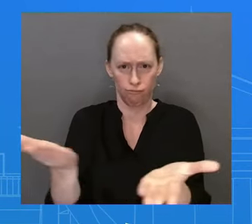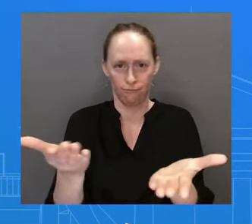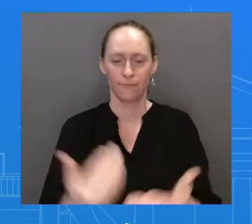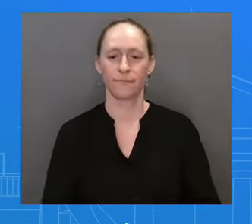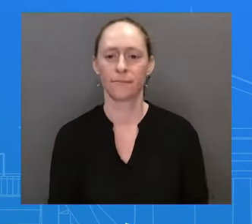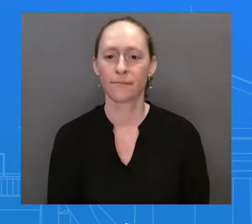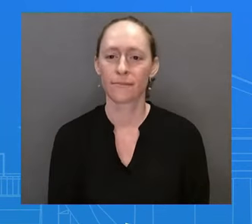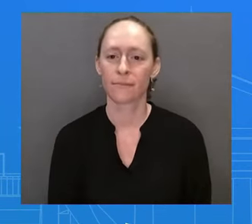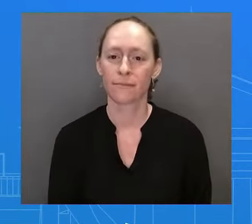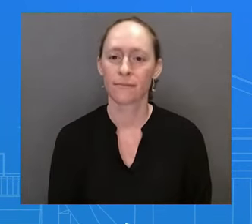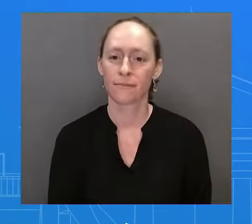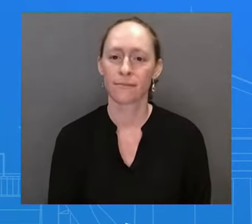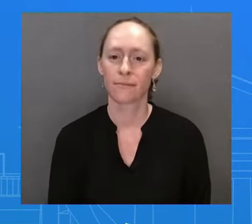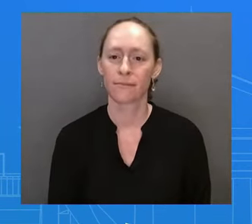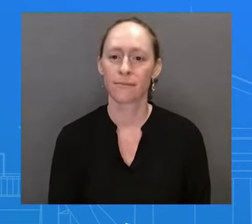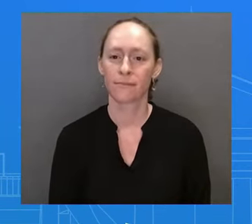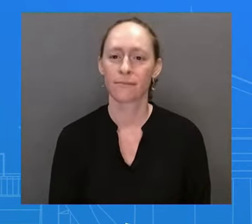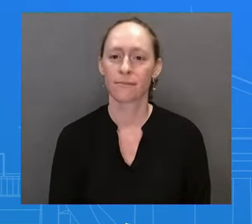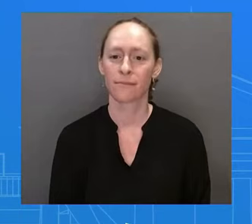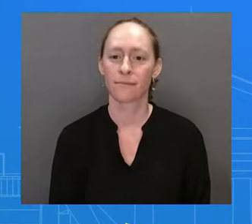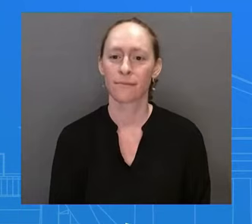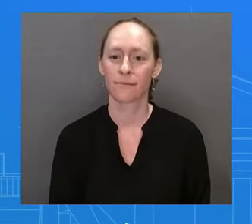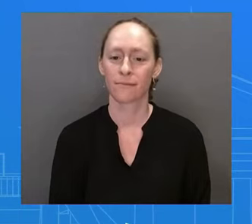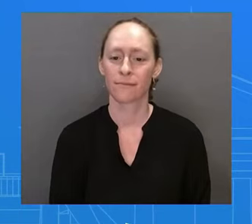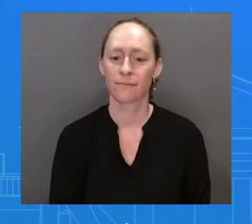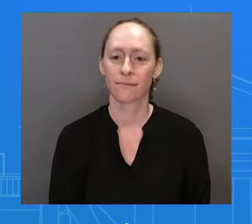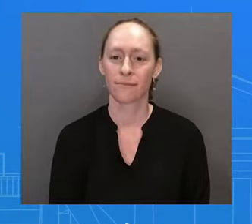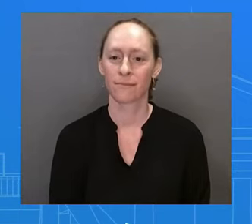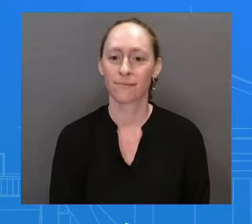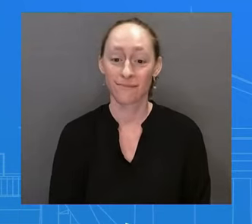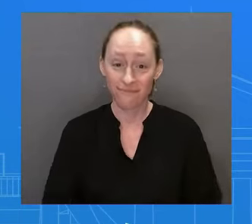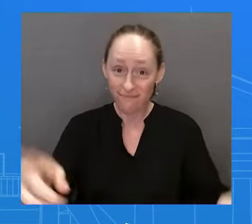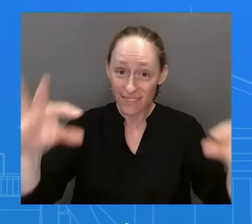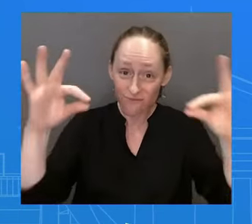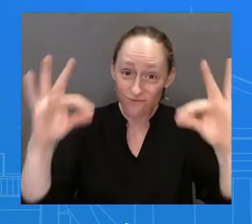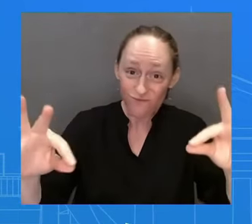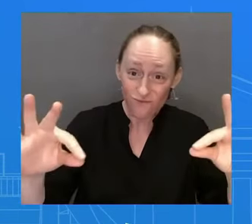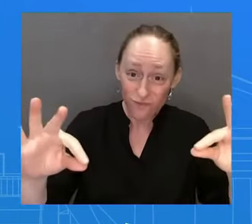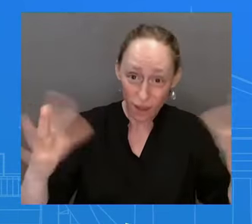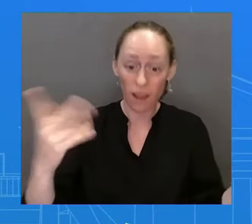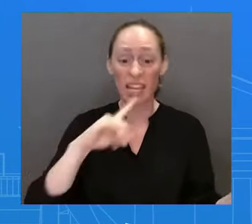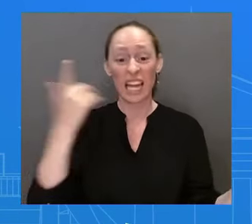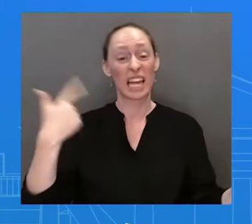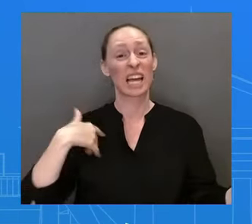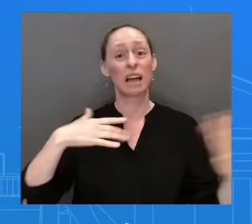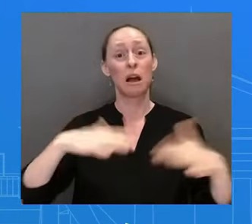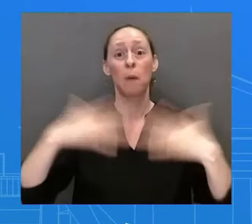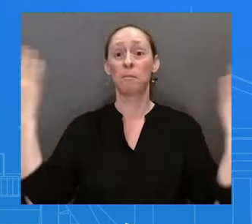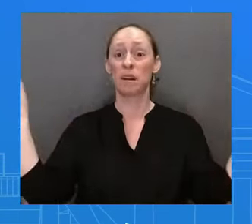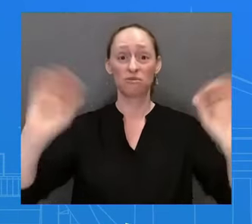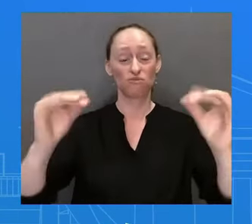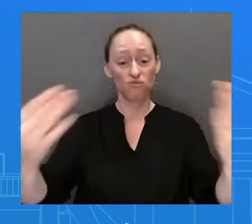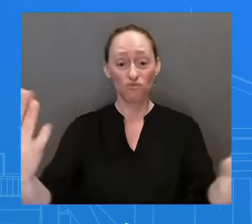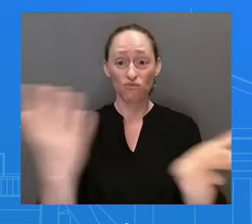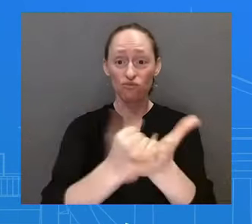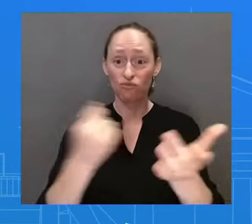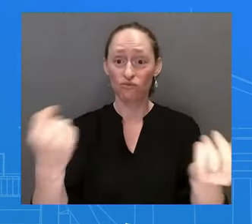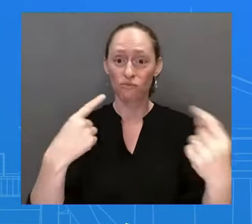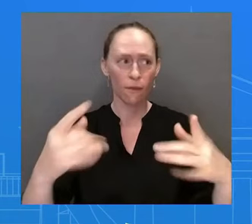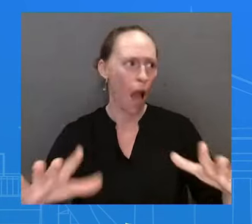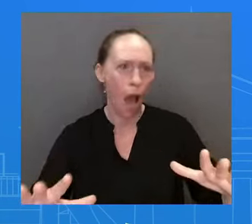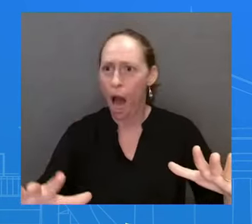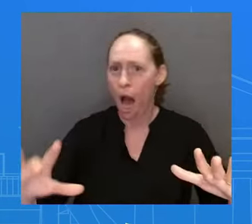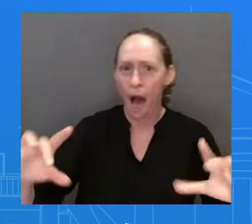How y'all doing today? Yeah. I don't have any opening statement, so. Oh, okay, wow. Over to you. I forgot you told me that.